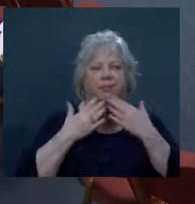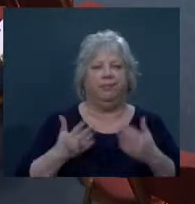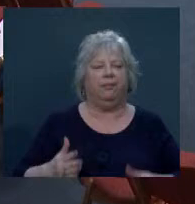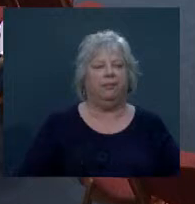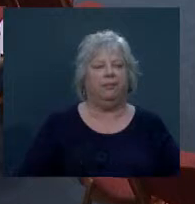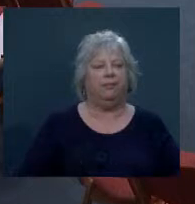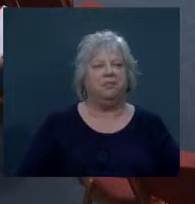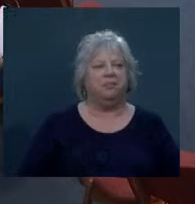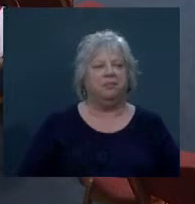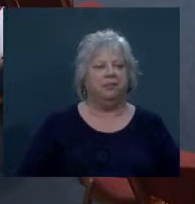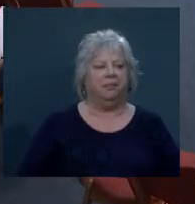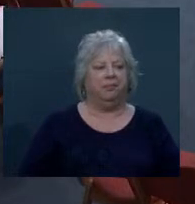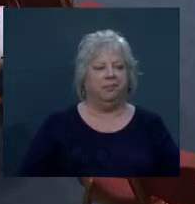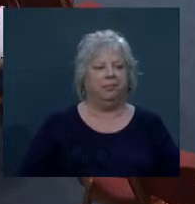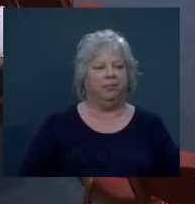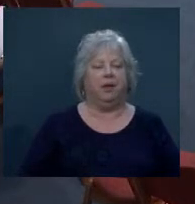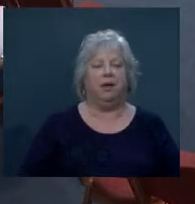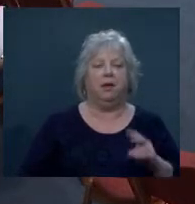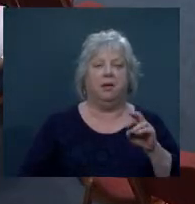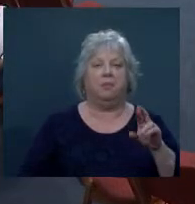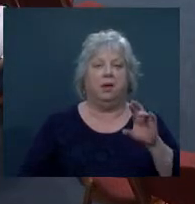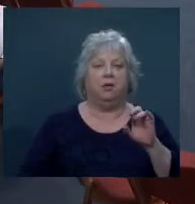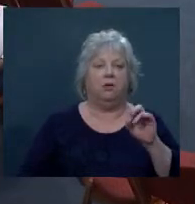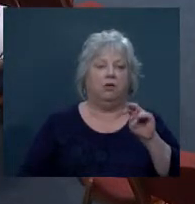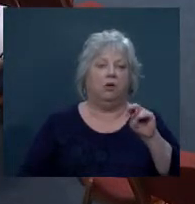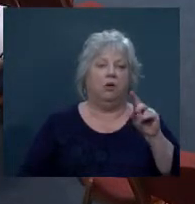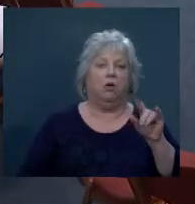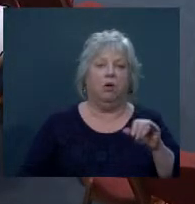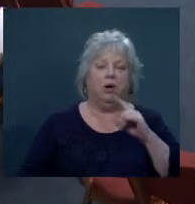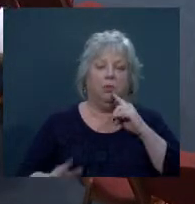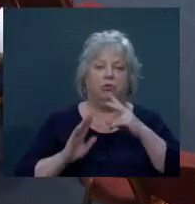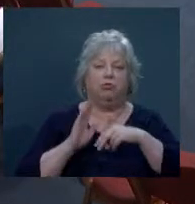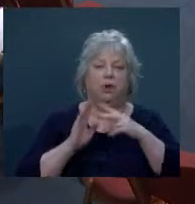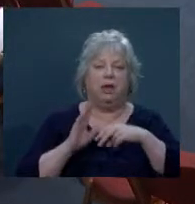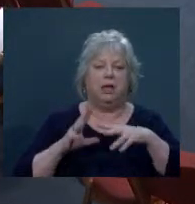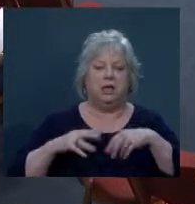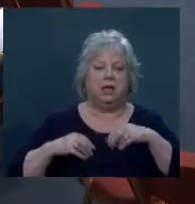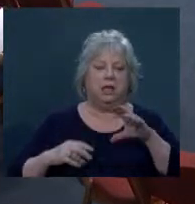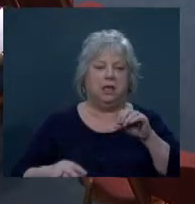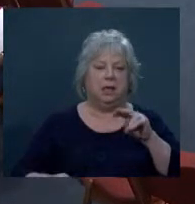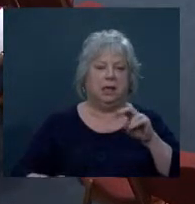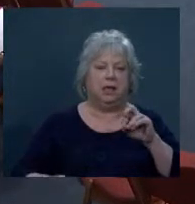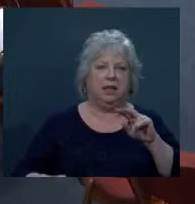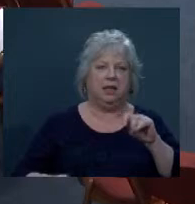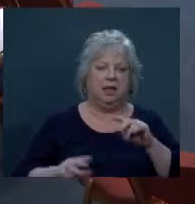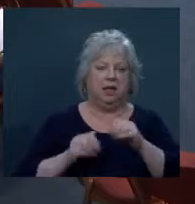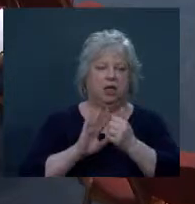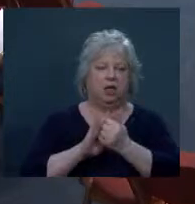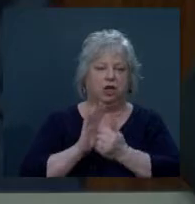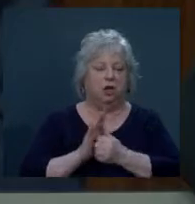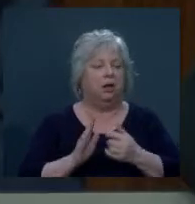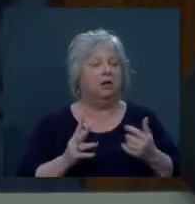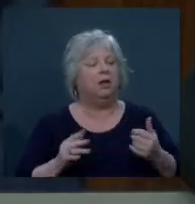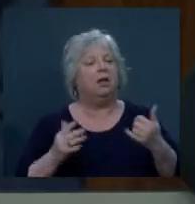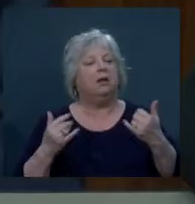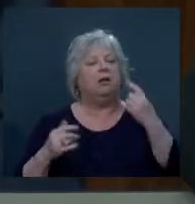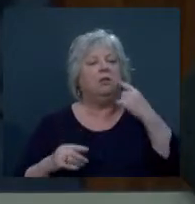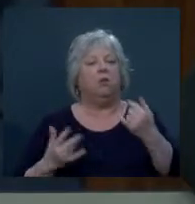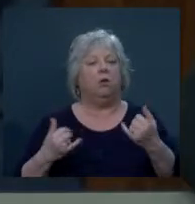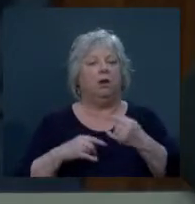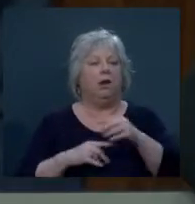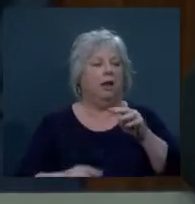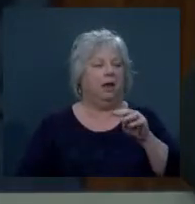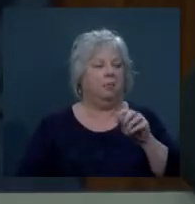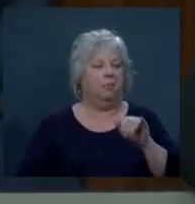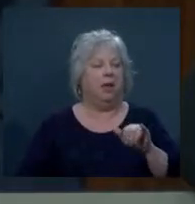you. Mr. Carney, if you take us through the consent agenda, please. Consent agenda for the May 9th, 2019 meeting